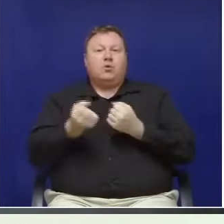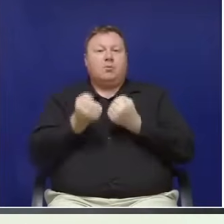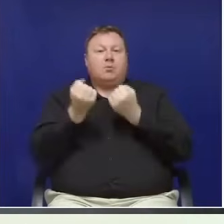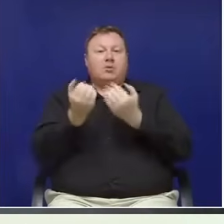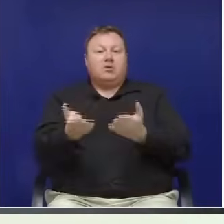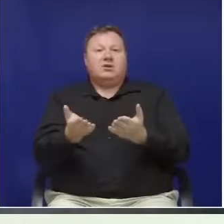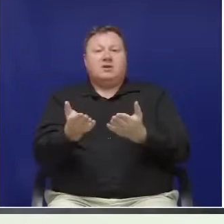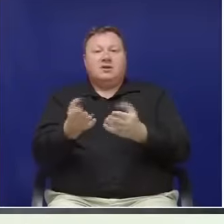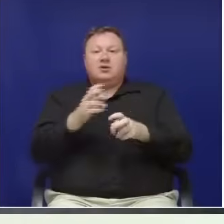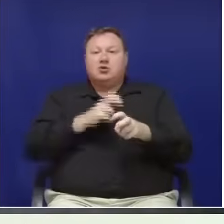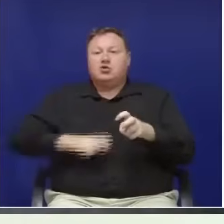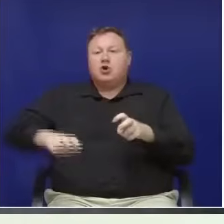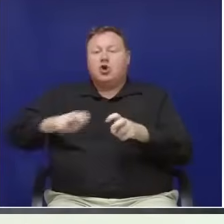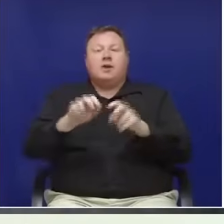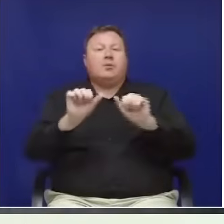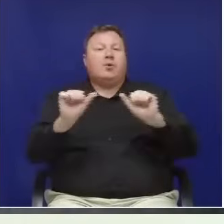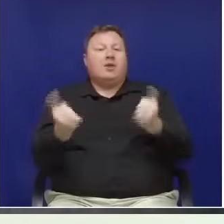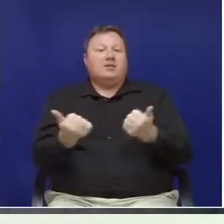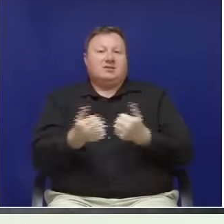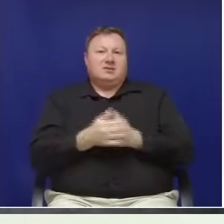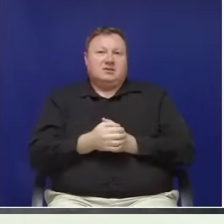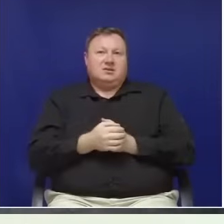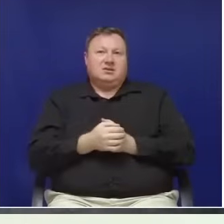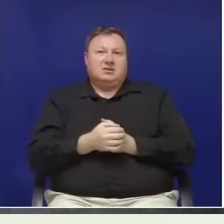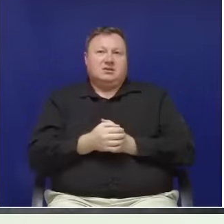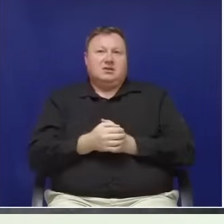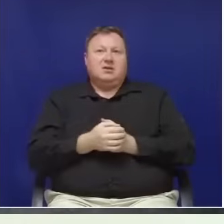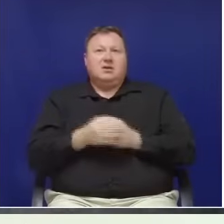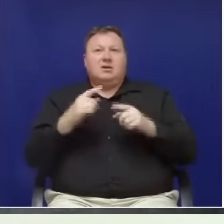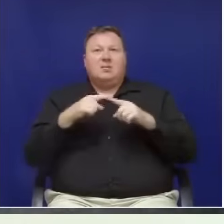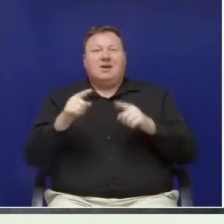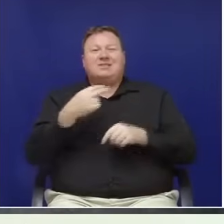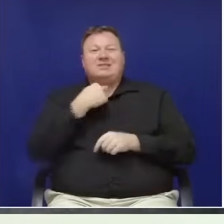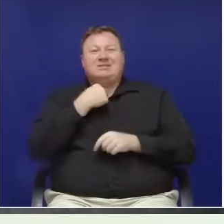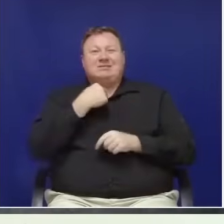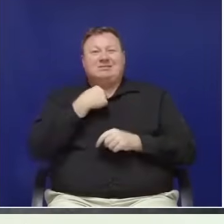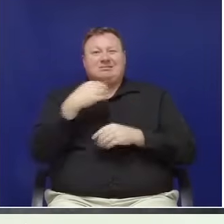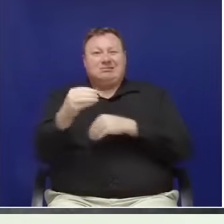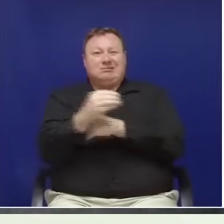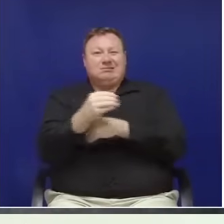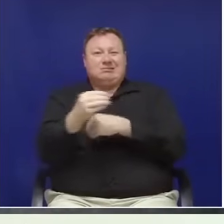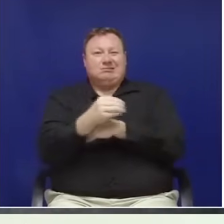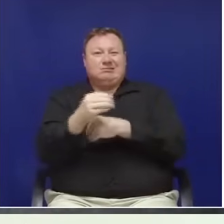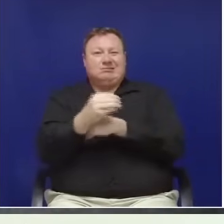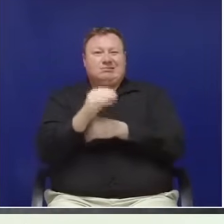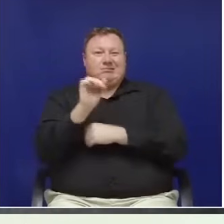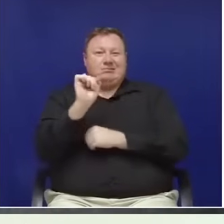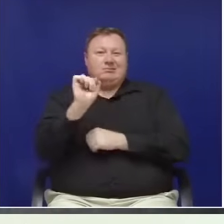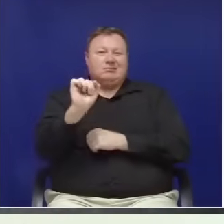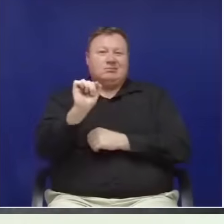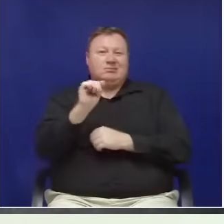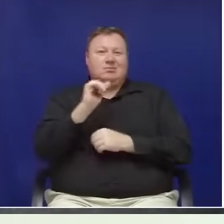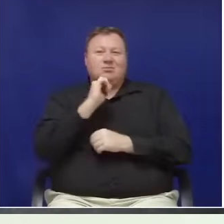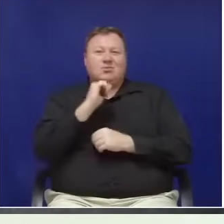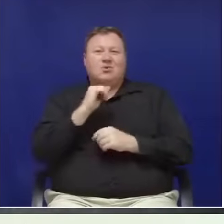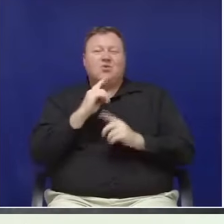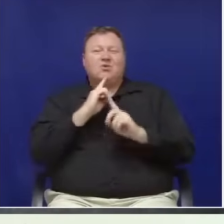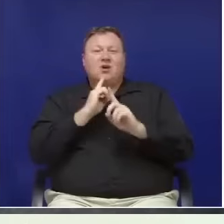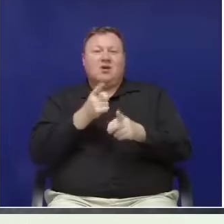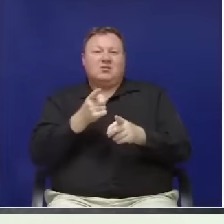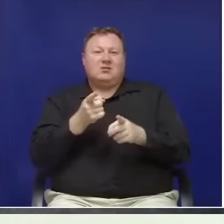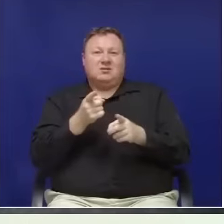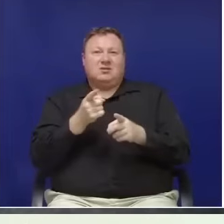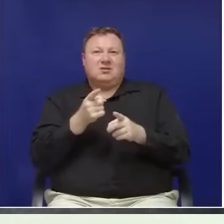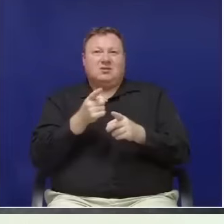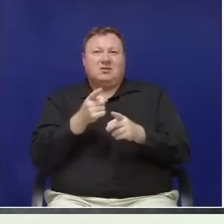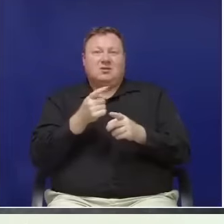journey of greatness. But unfortunately, your answer this afternoon is pouring cold water on